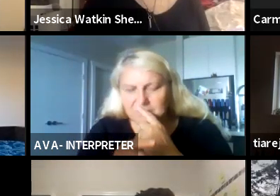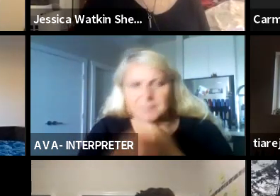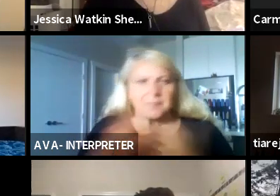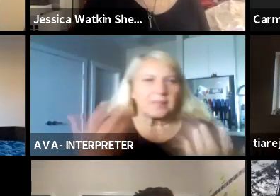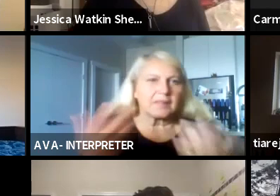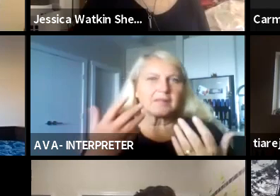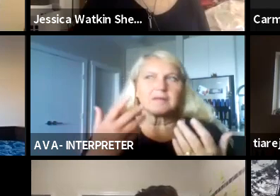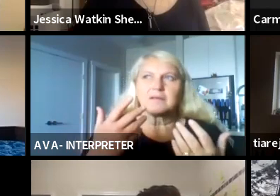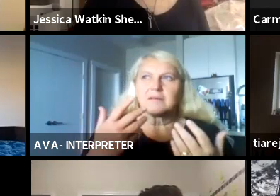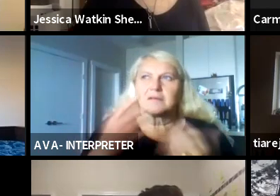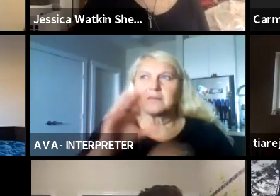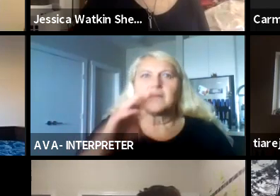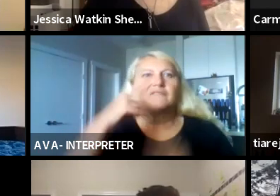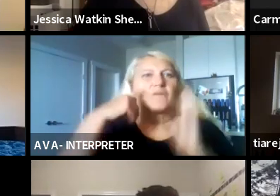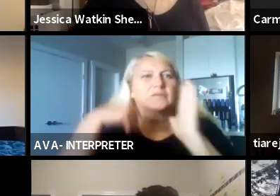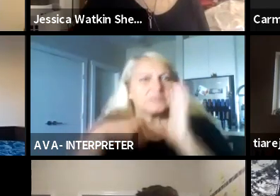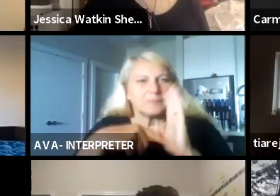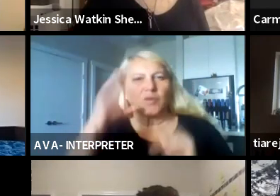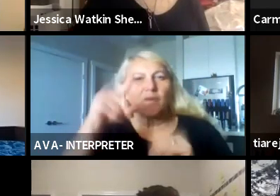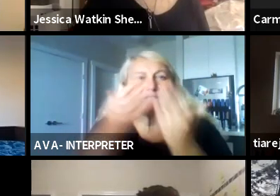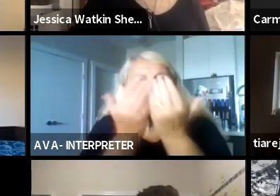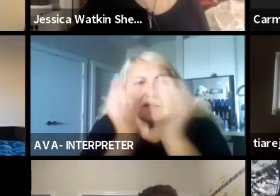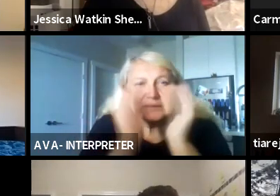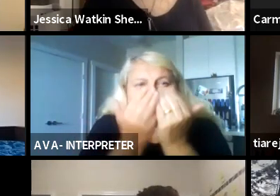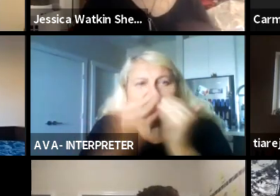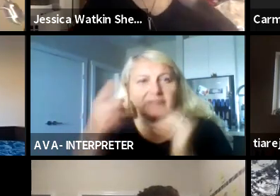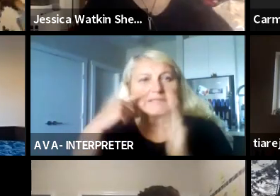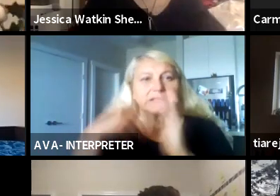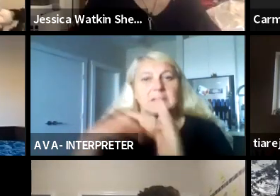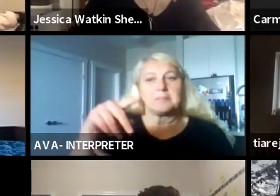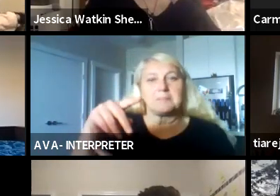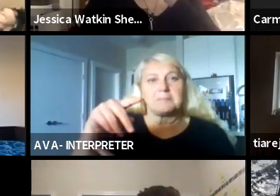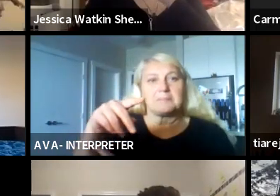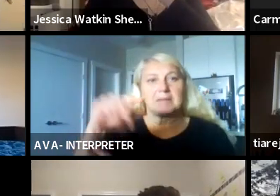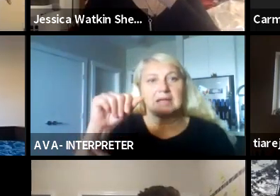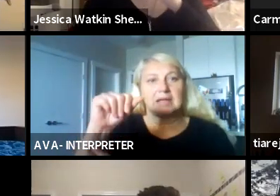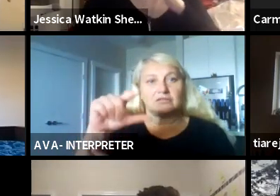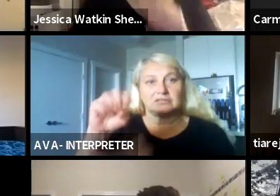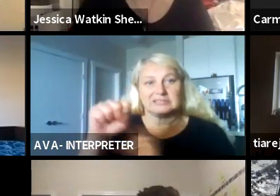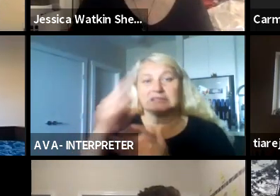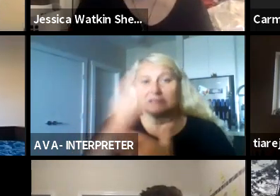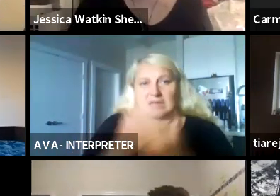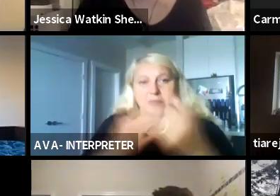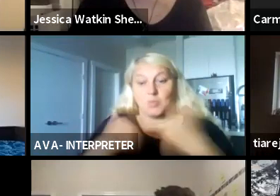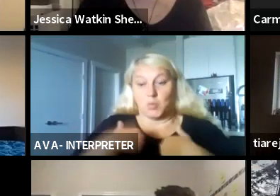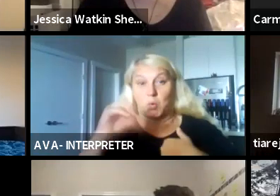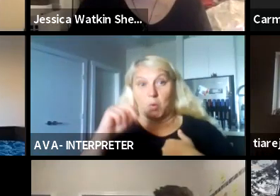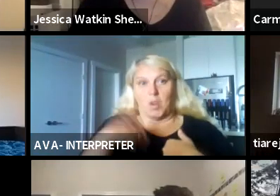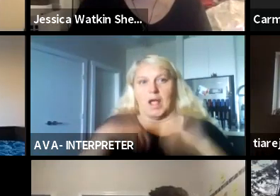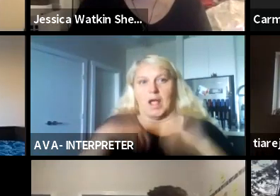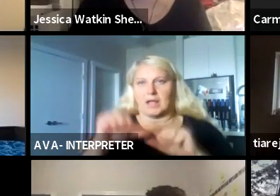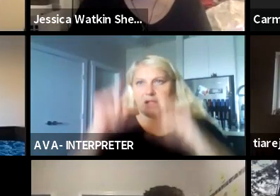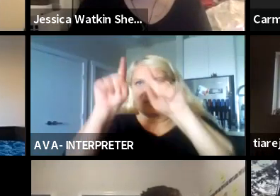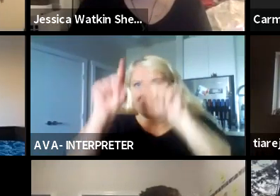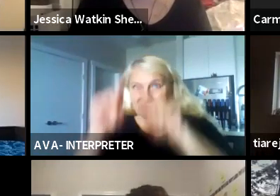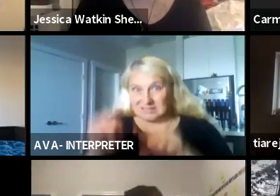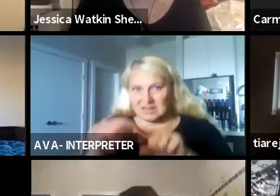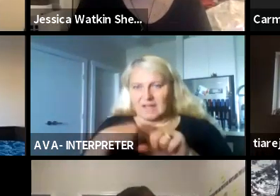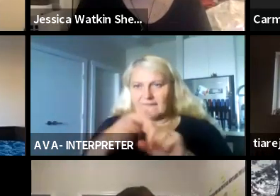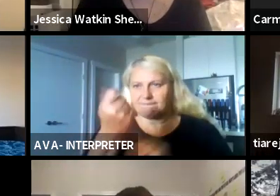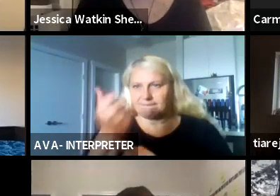say pages on Facebook, can go in and delete and modify and redact comments that have been